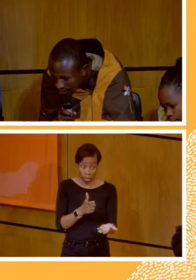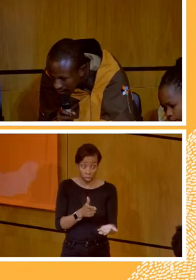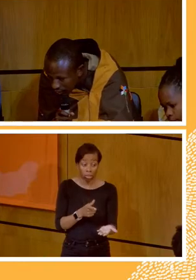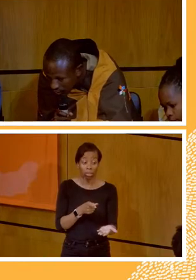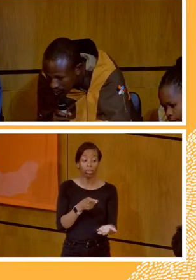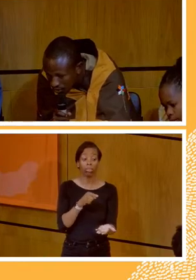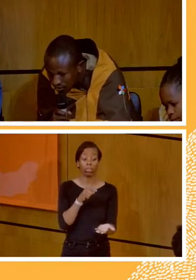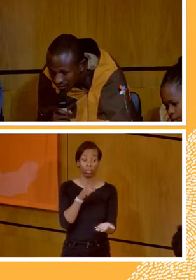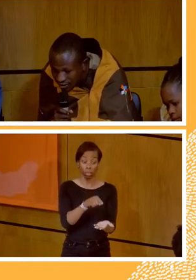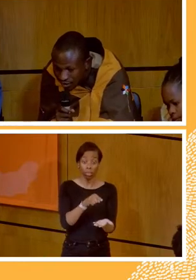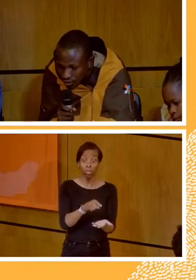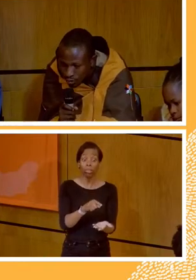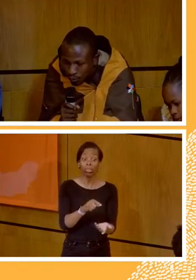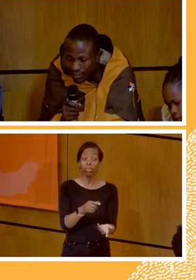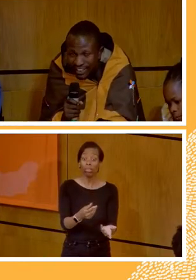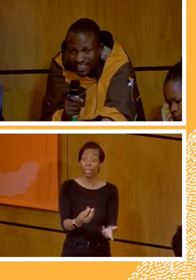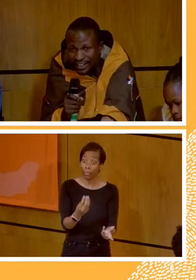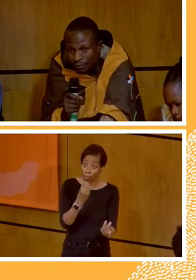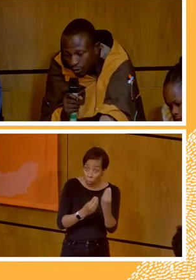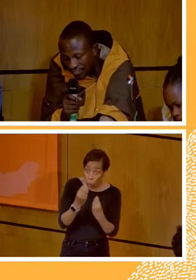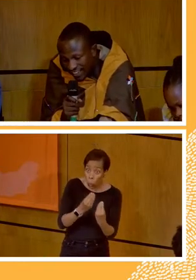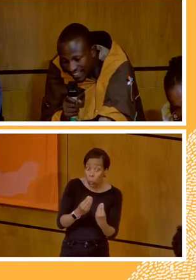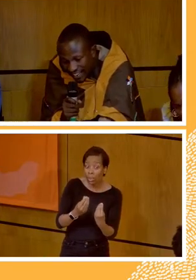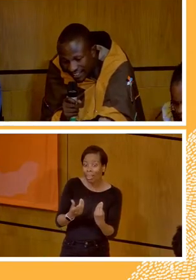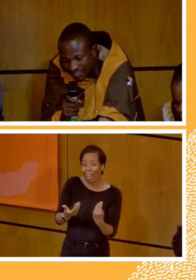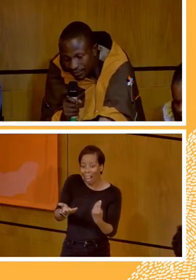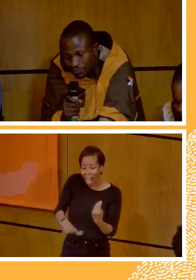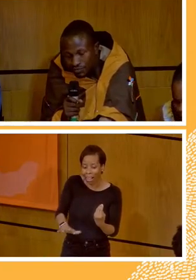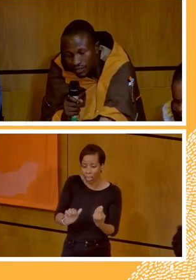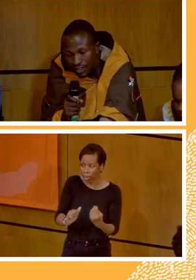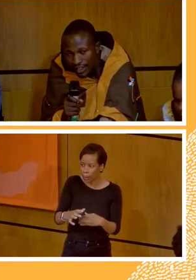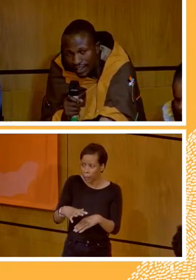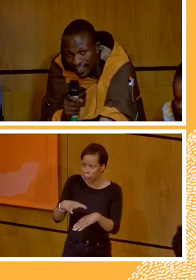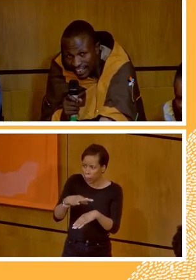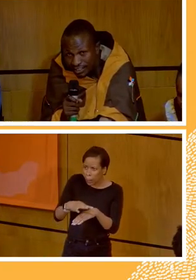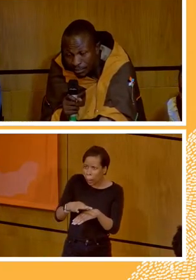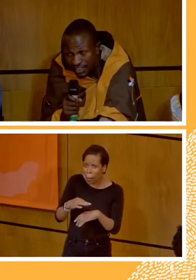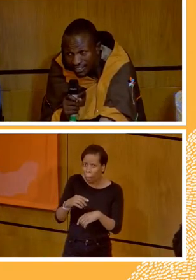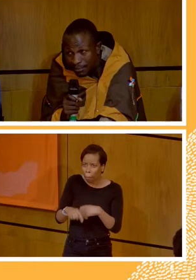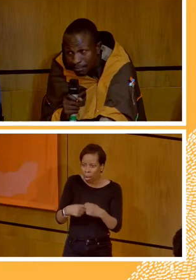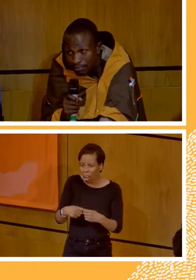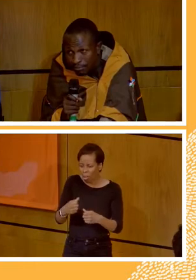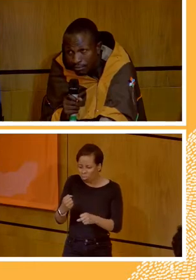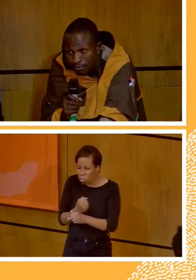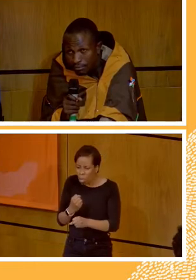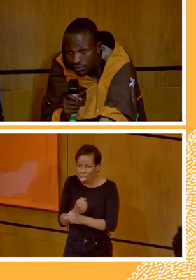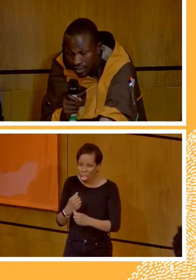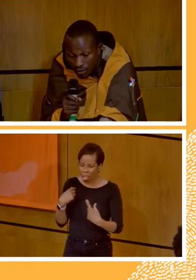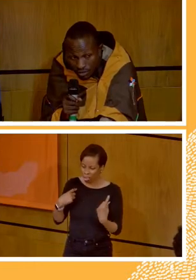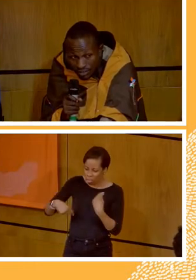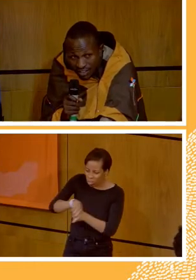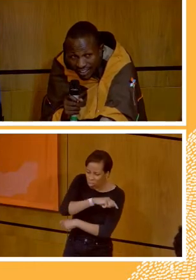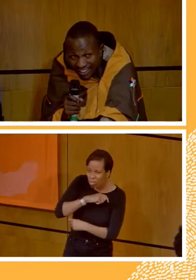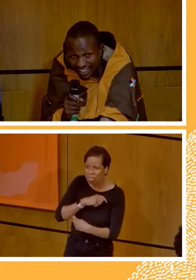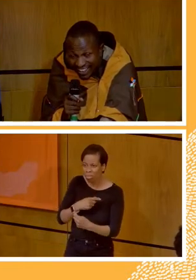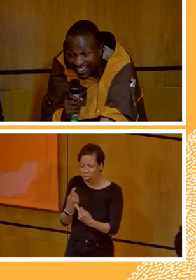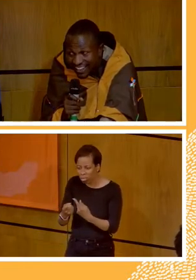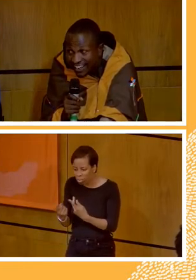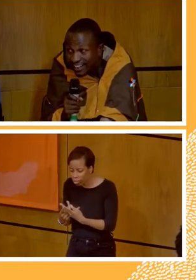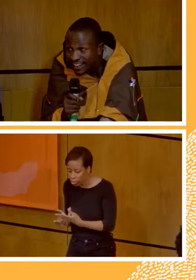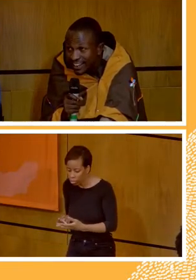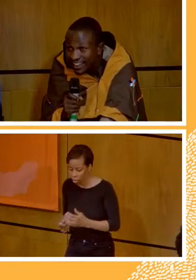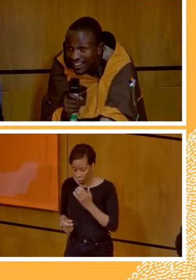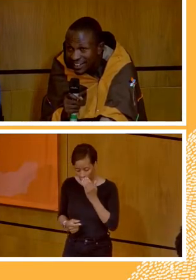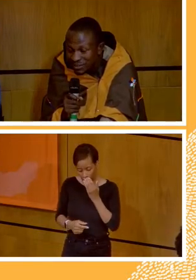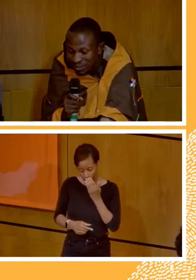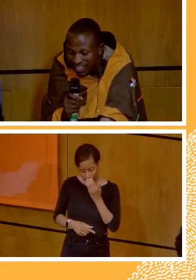the cloth. So for the hyrax makes some sound,